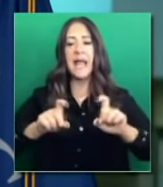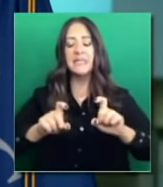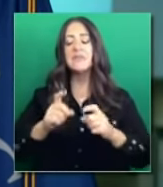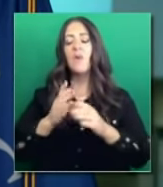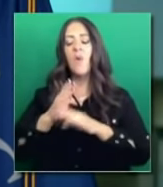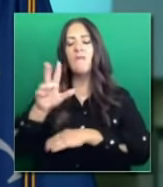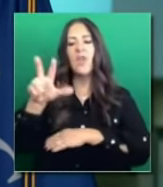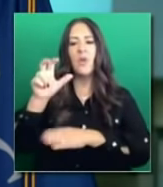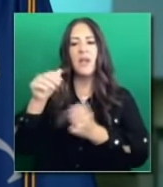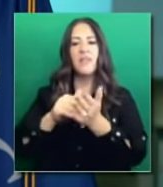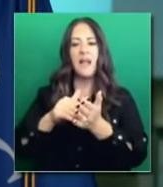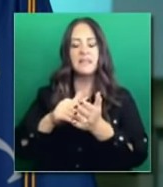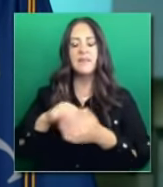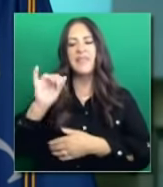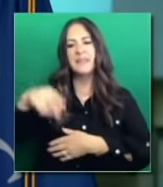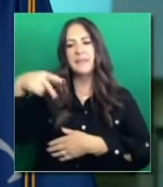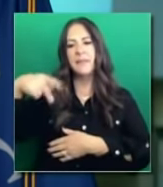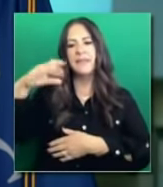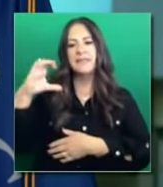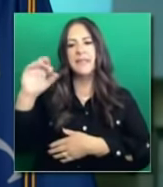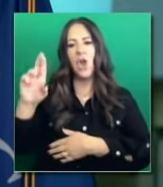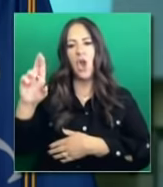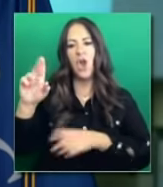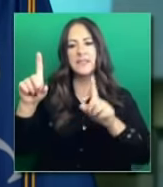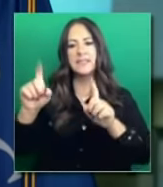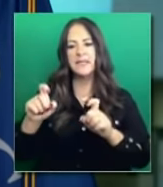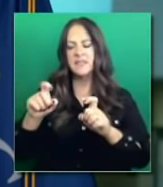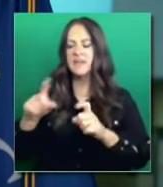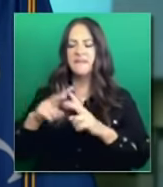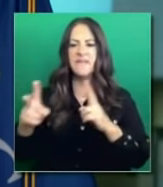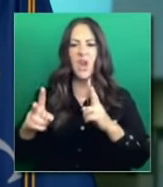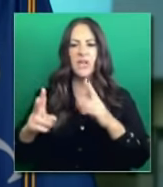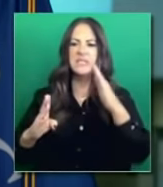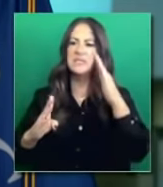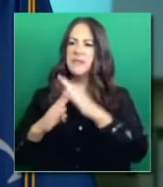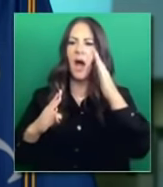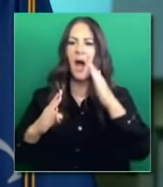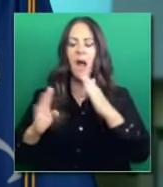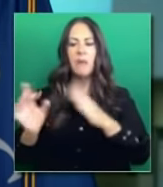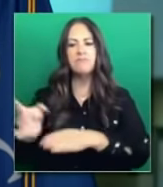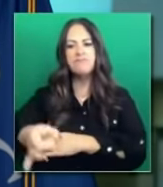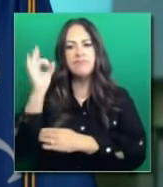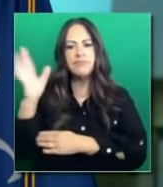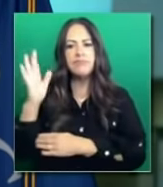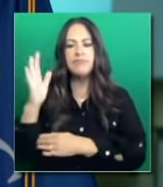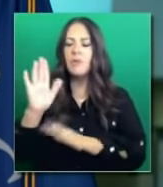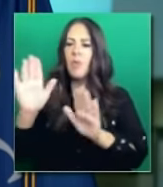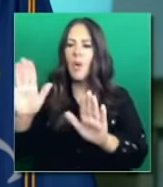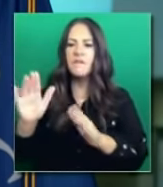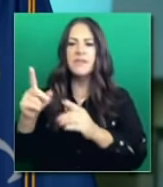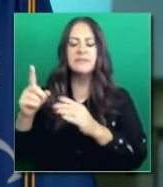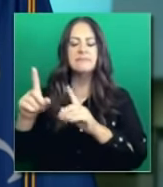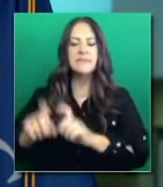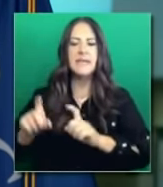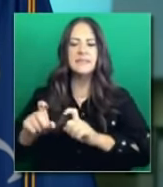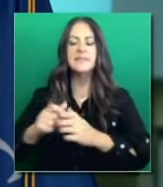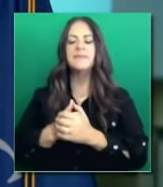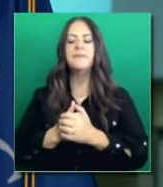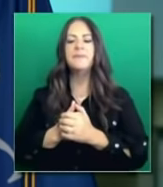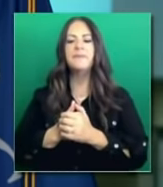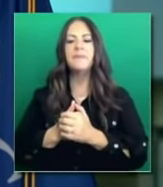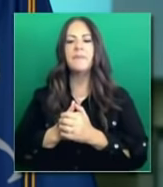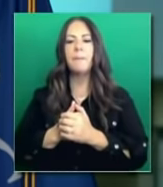tests. These are the state-of-the-art tests. These are the MRIs of testing versus the X-rays of testing. Someone referenced that in those terms to me